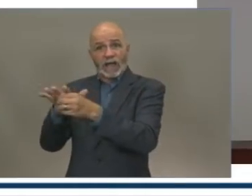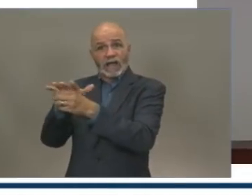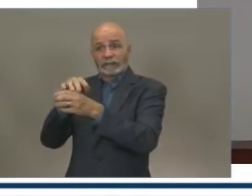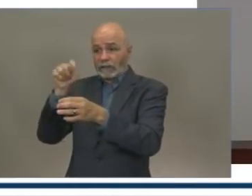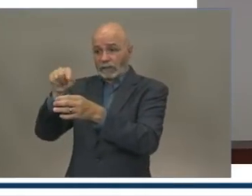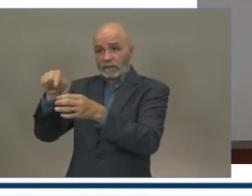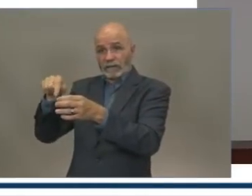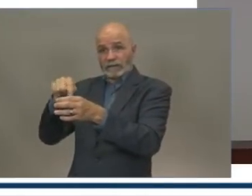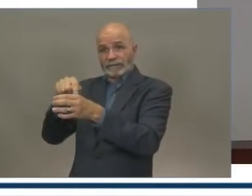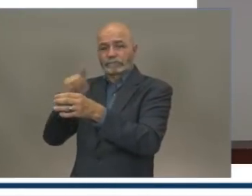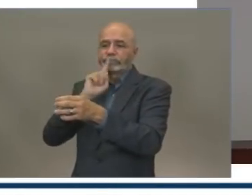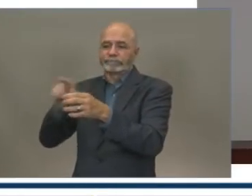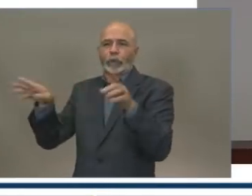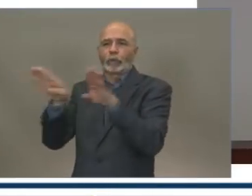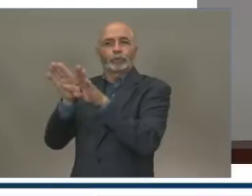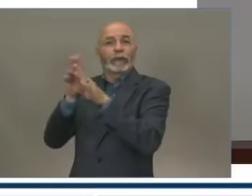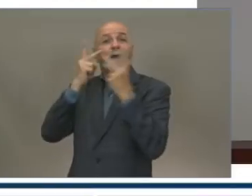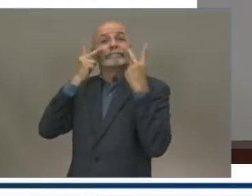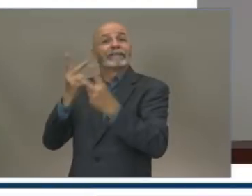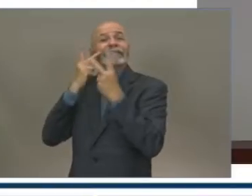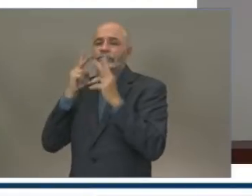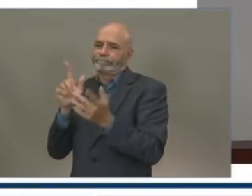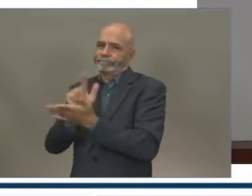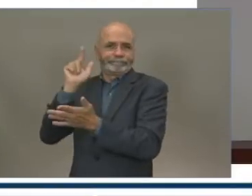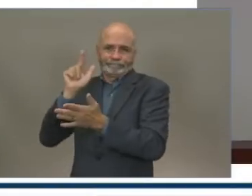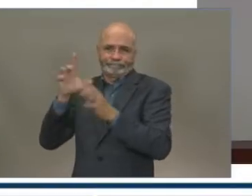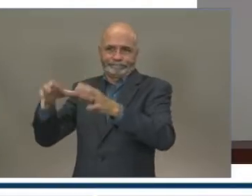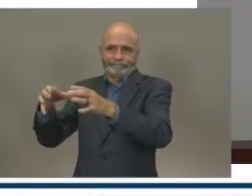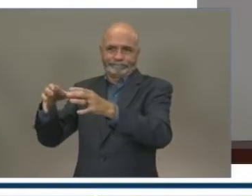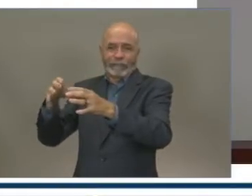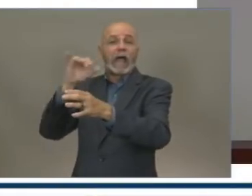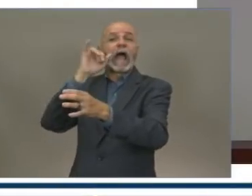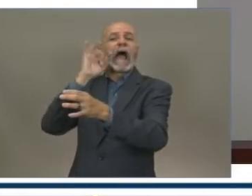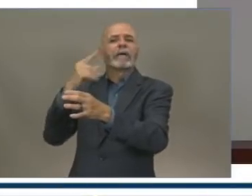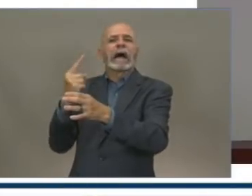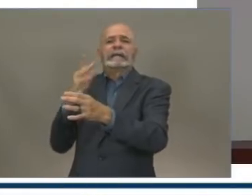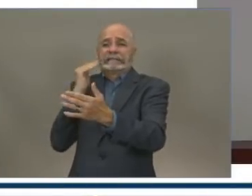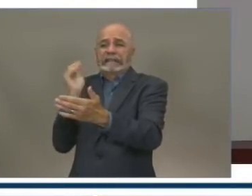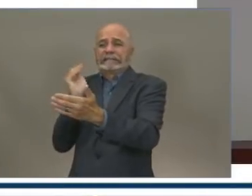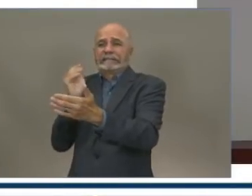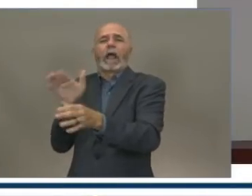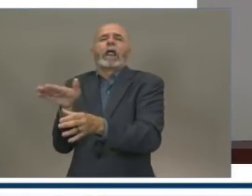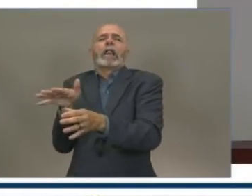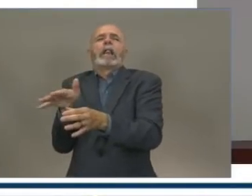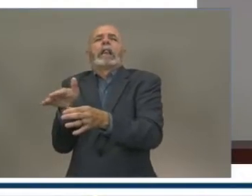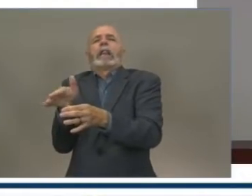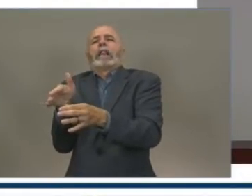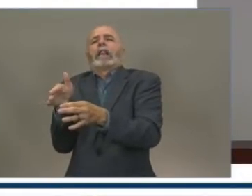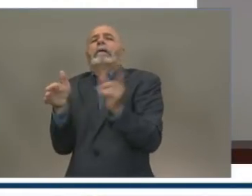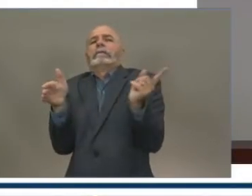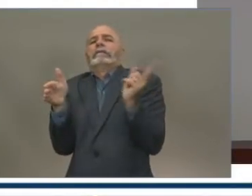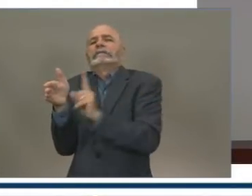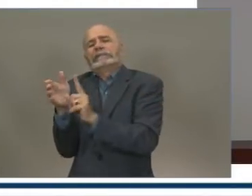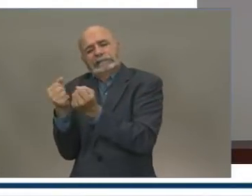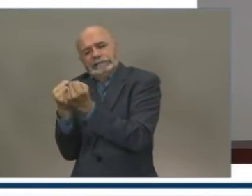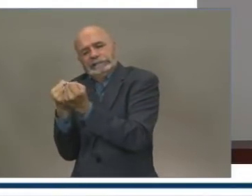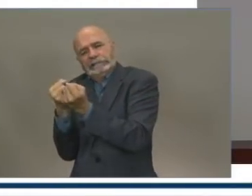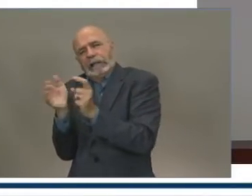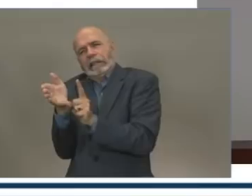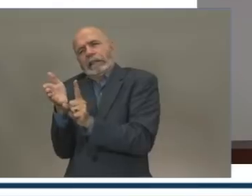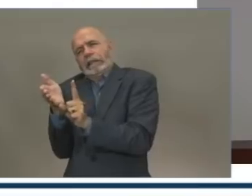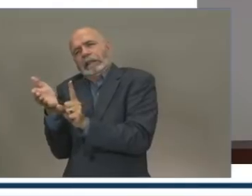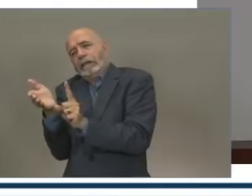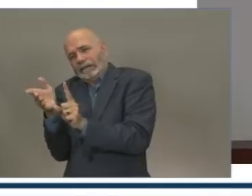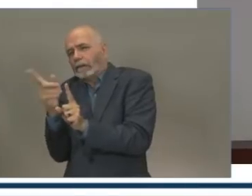for extenuating circumstances for compassionate reasons for family members. So we do have those immediate containment measures